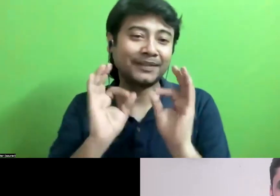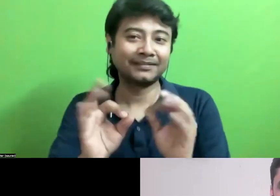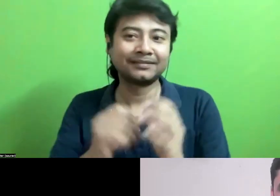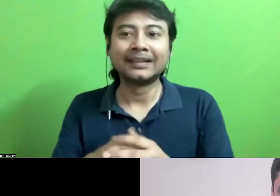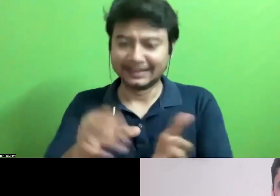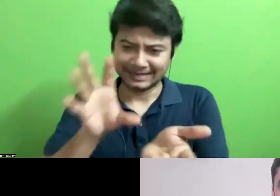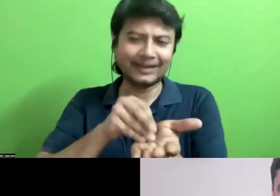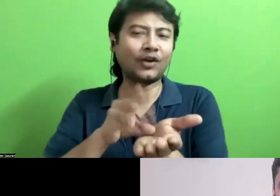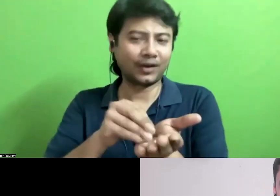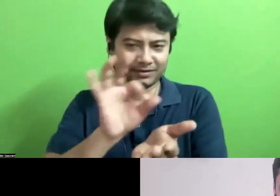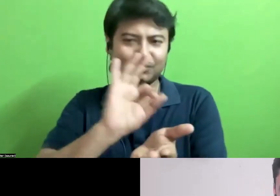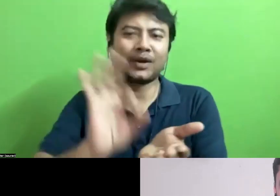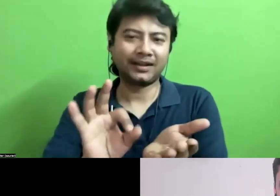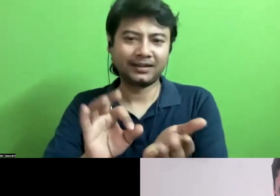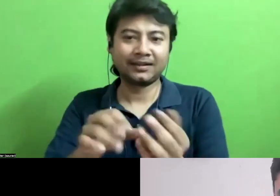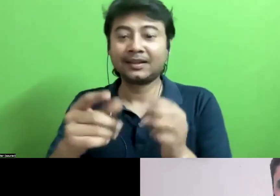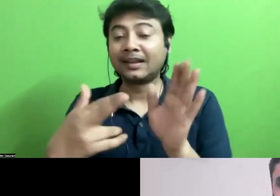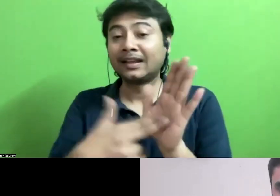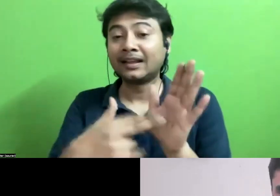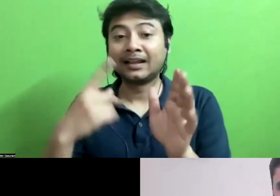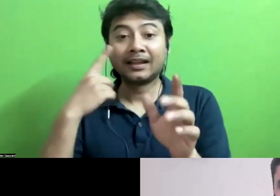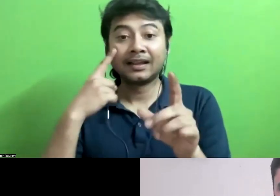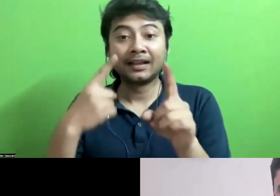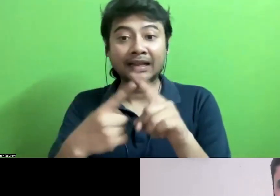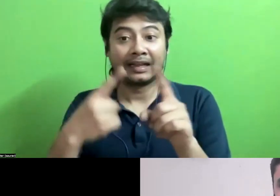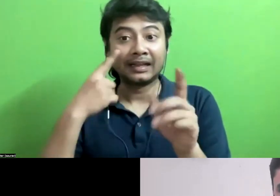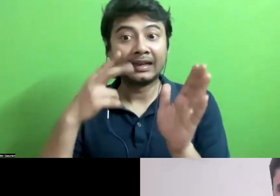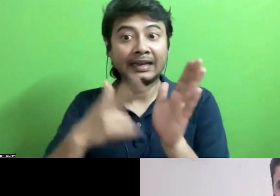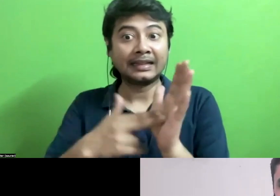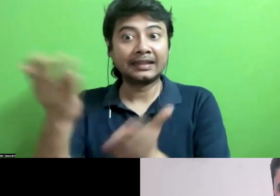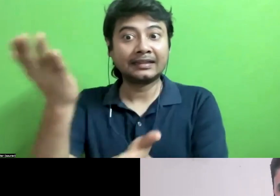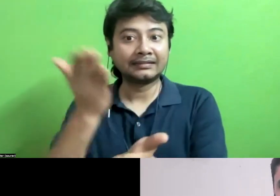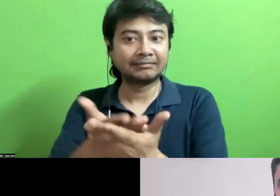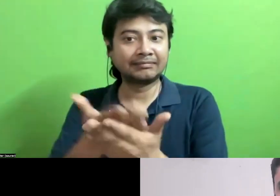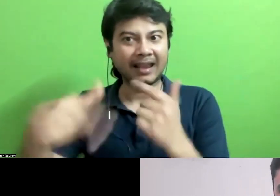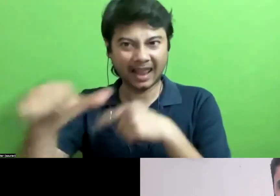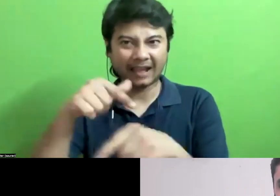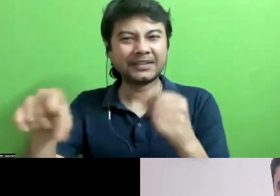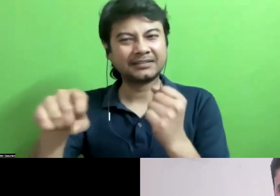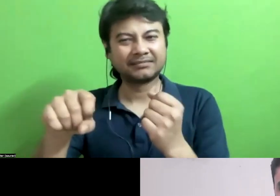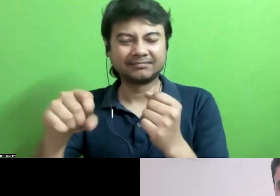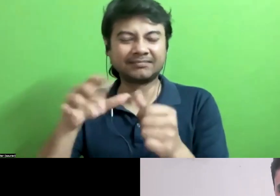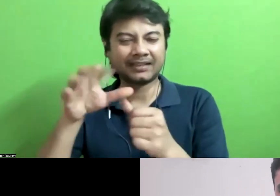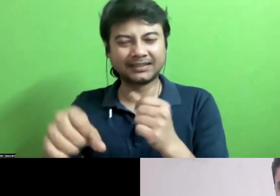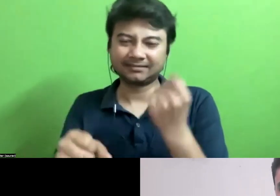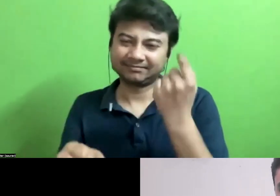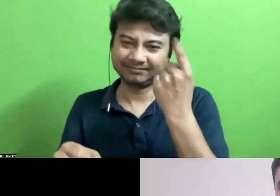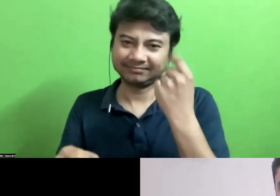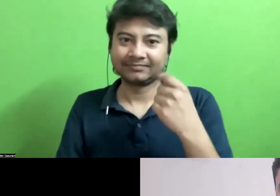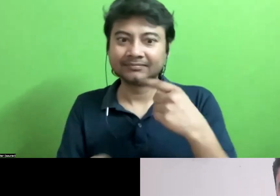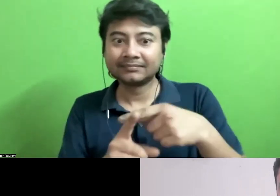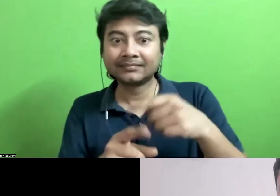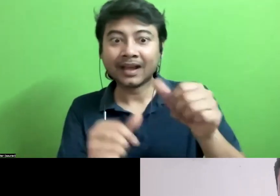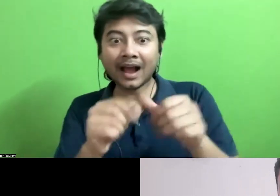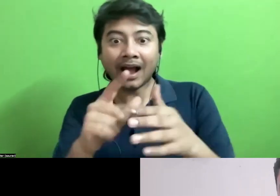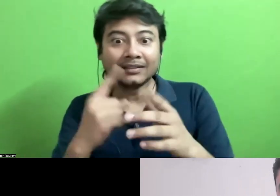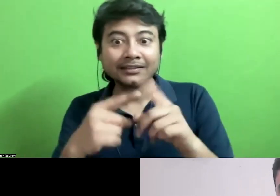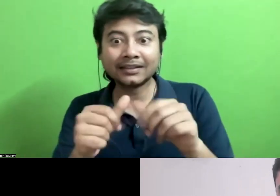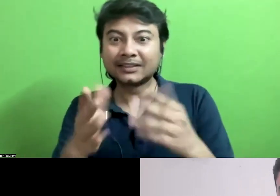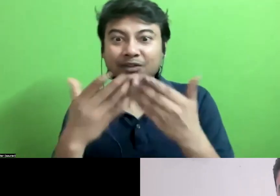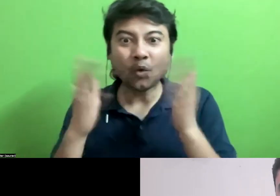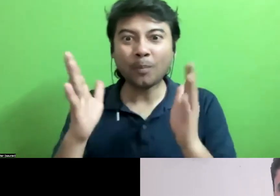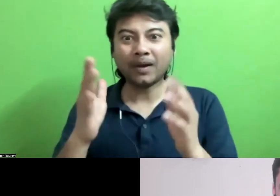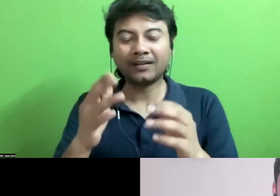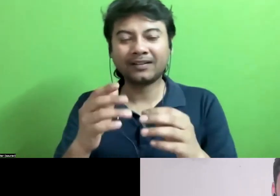I love Nitin for Nitin's point. Ajita, thanks so much. Grateful for your sharing, open and frank. Looking